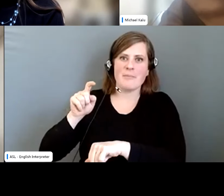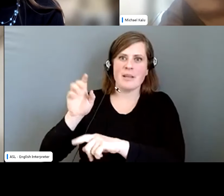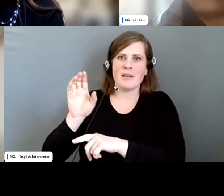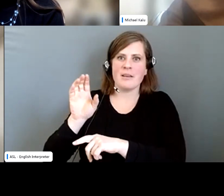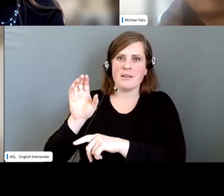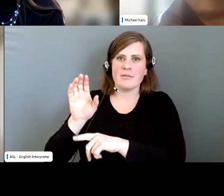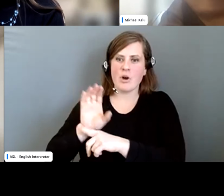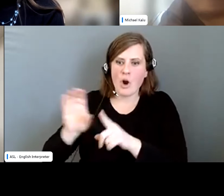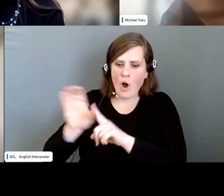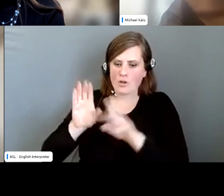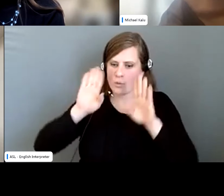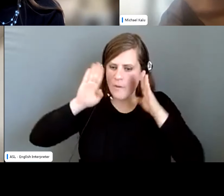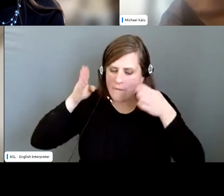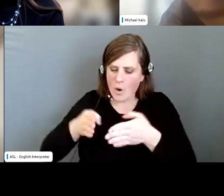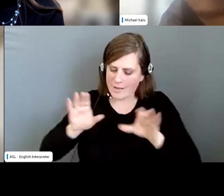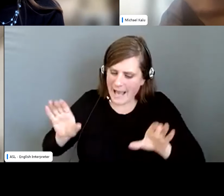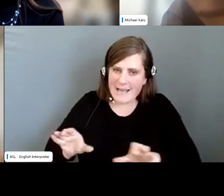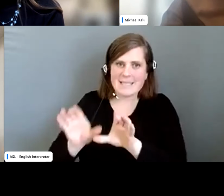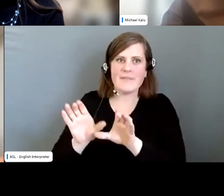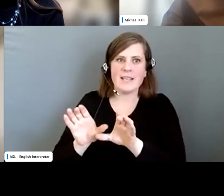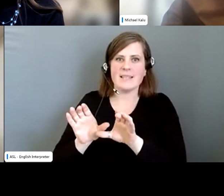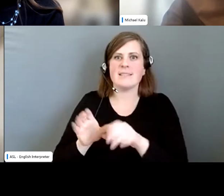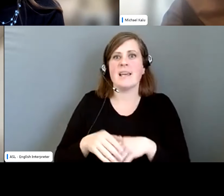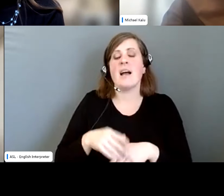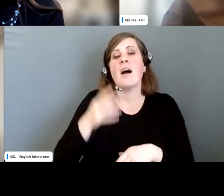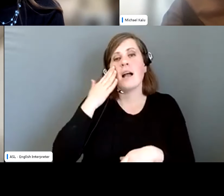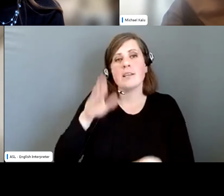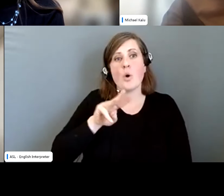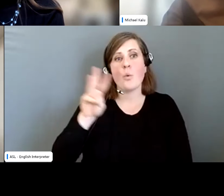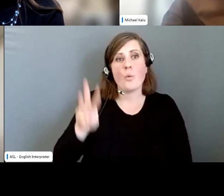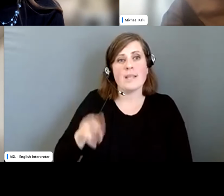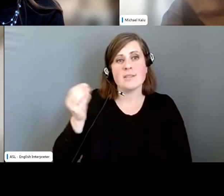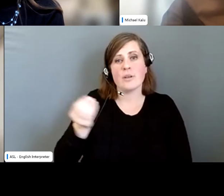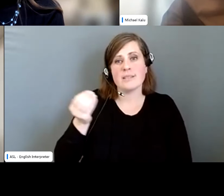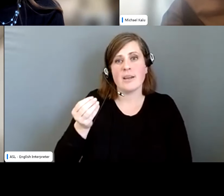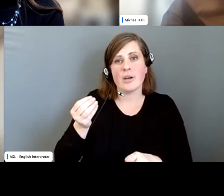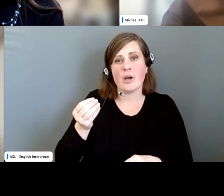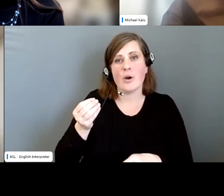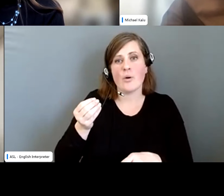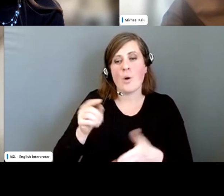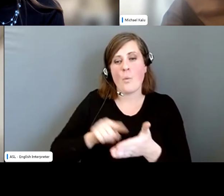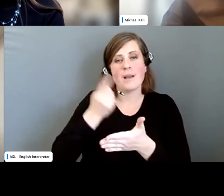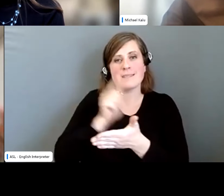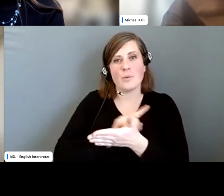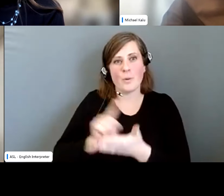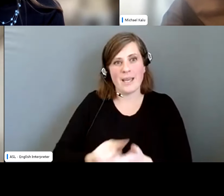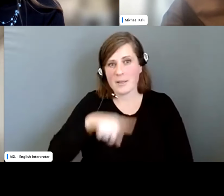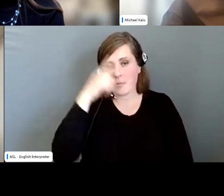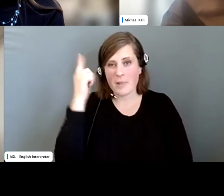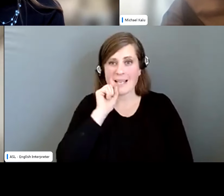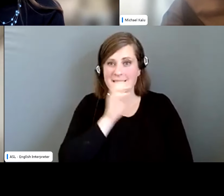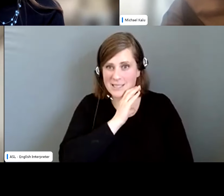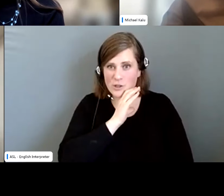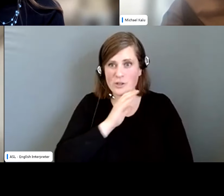culturally focused activities. I have a group in Windsor that meets every week. They are Black seniors. They participated